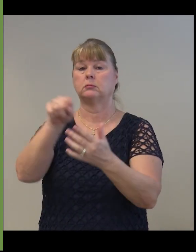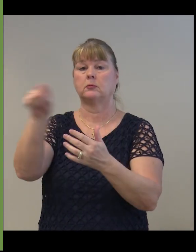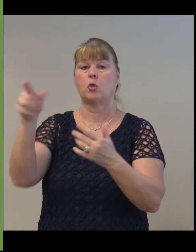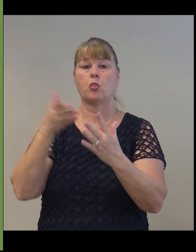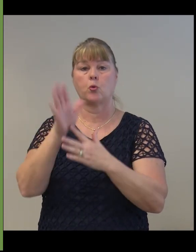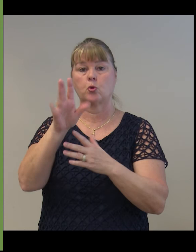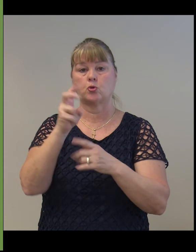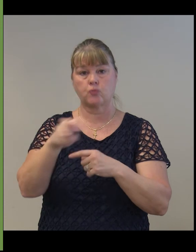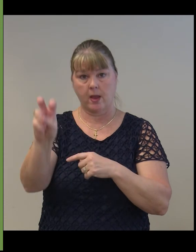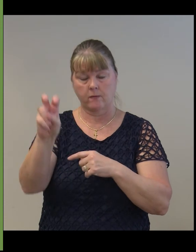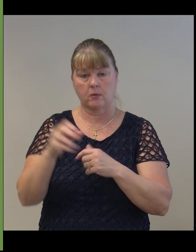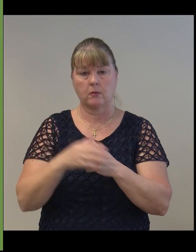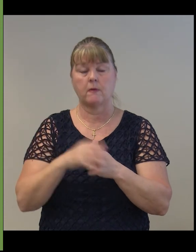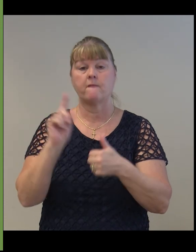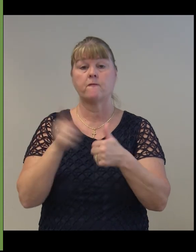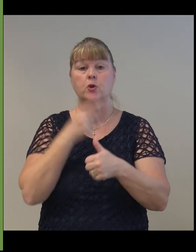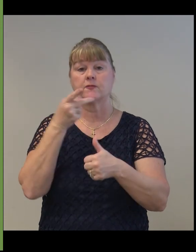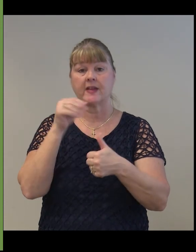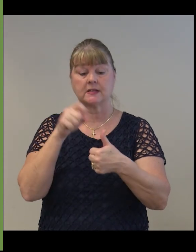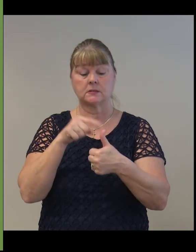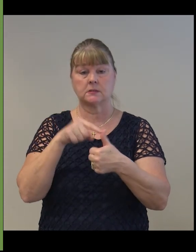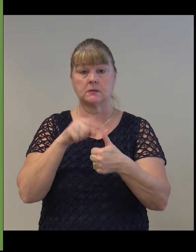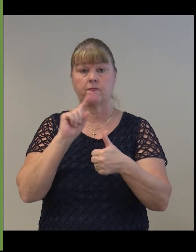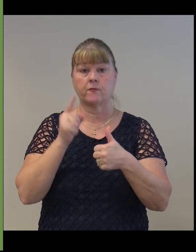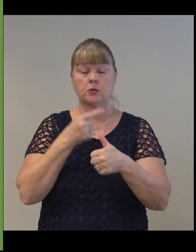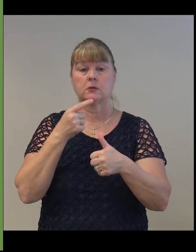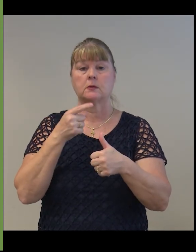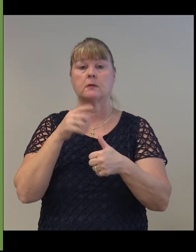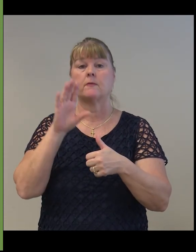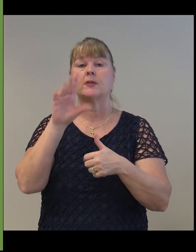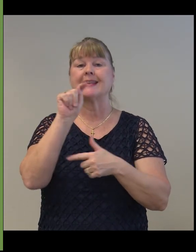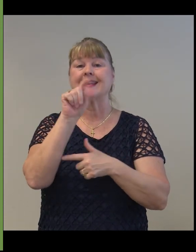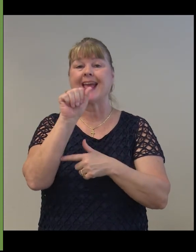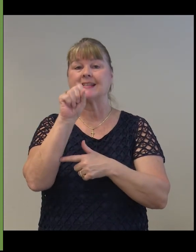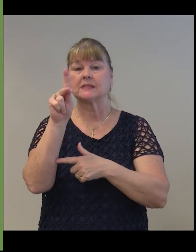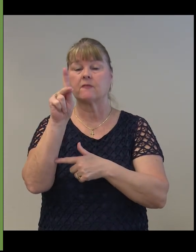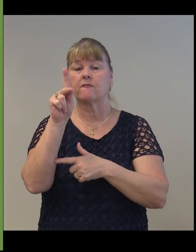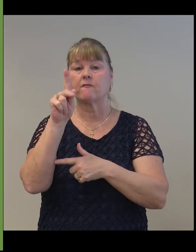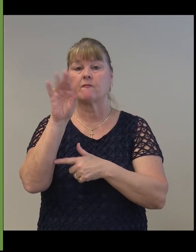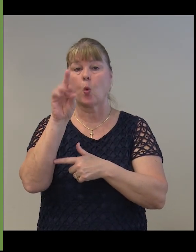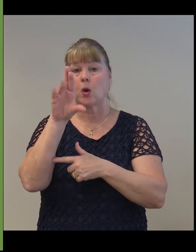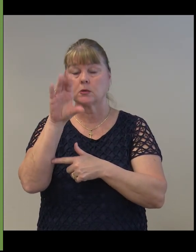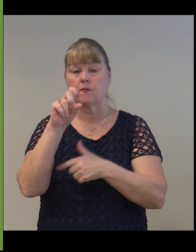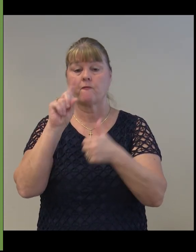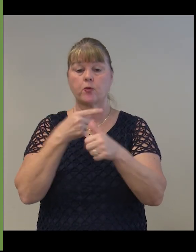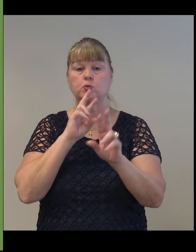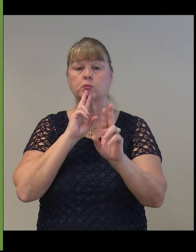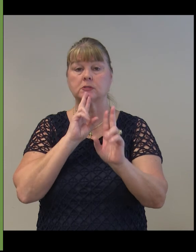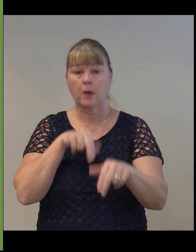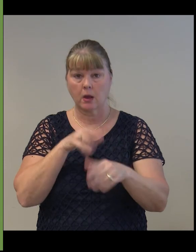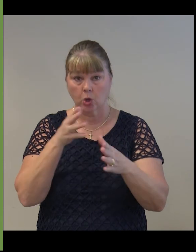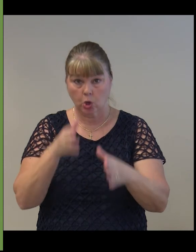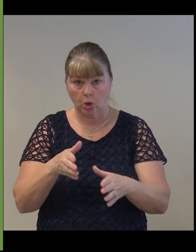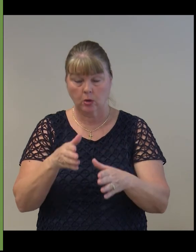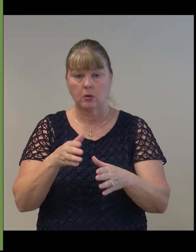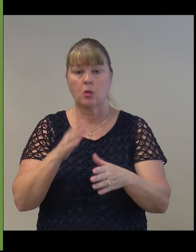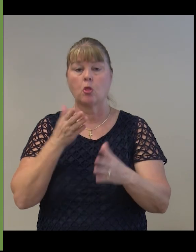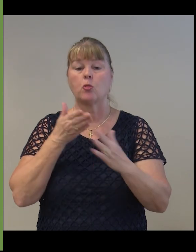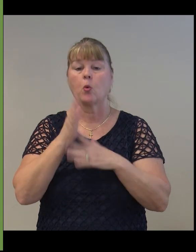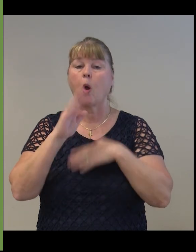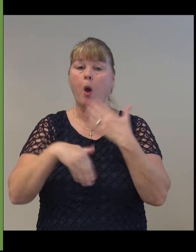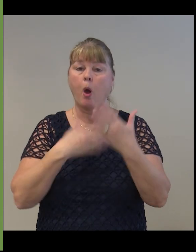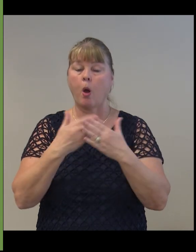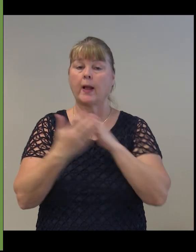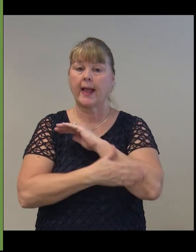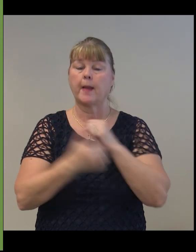times throughout your travels. The first phase is that Render Safe Task Force. So they're going to be first responders out throughout the